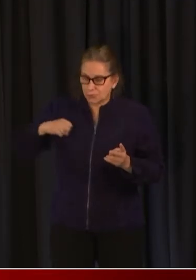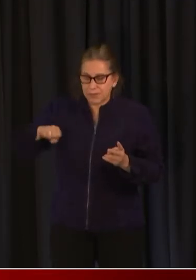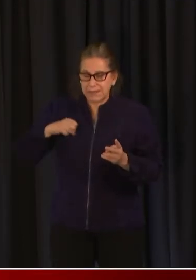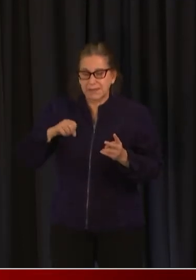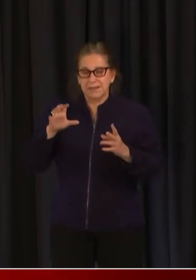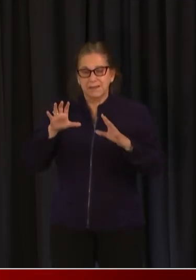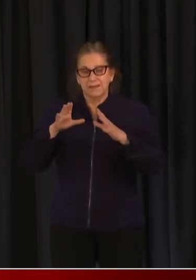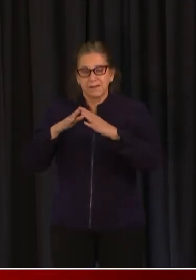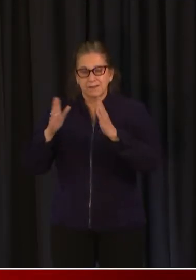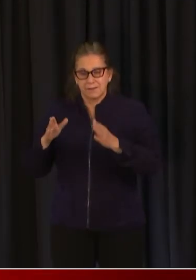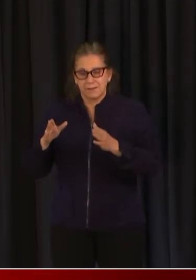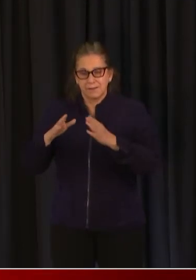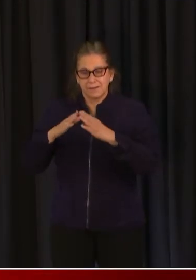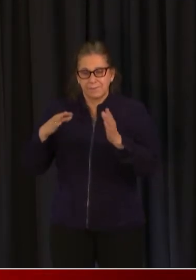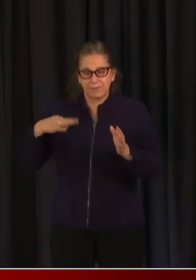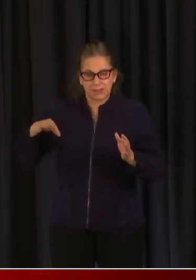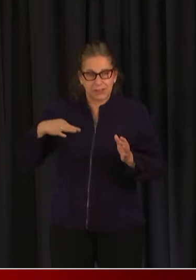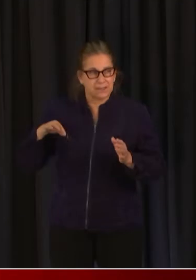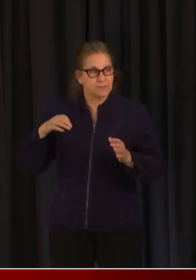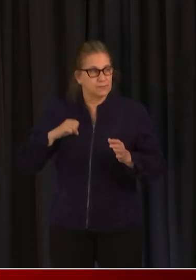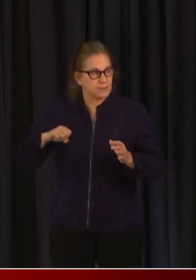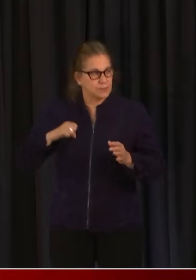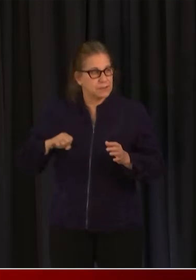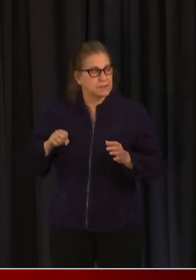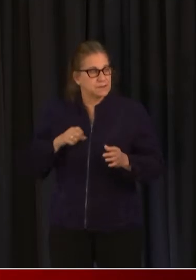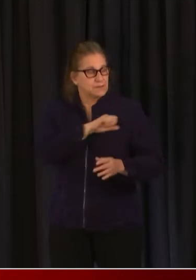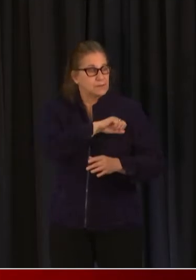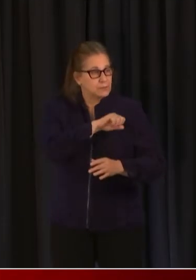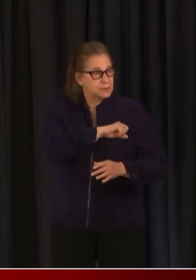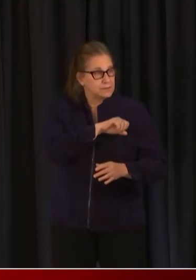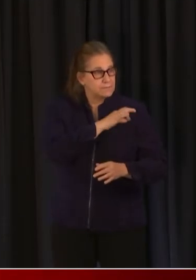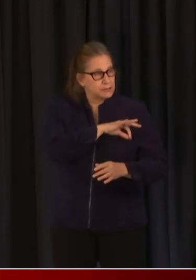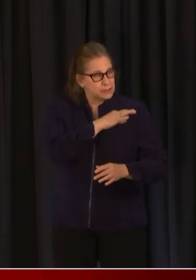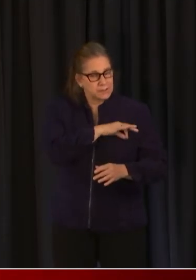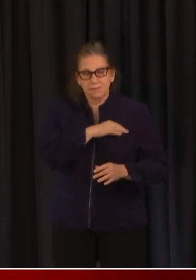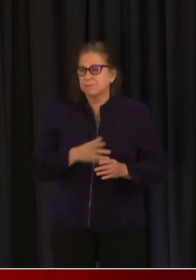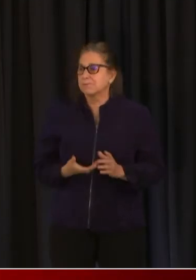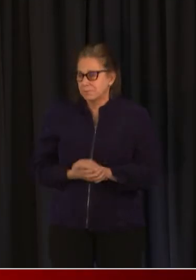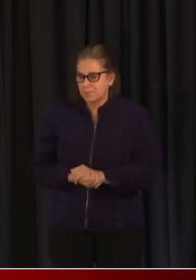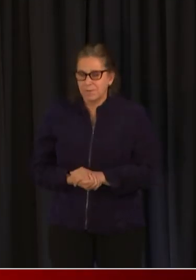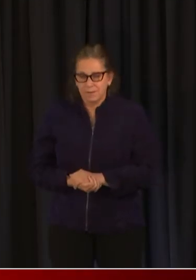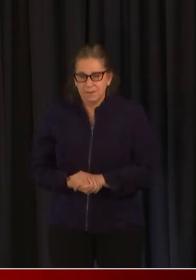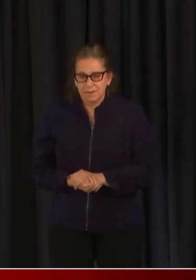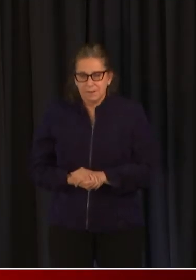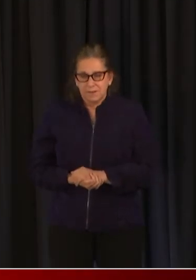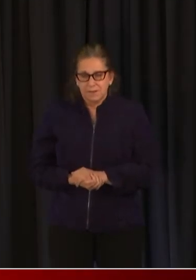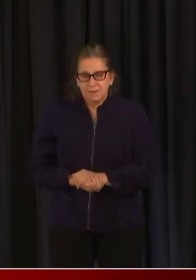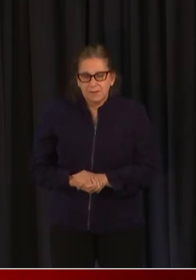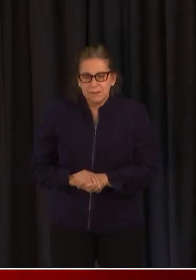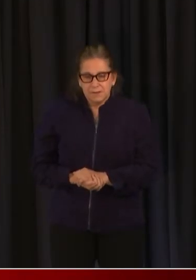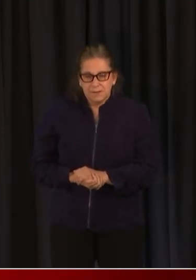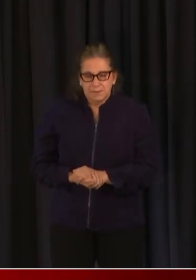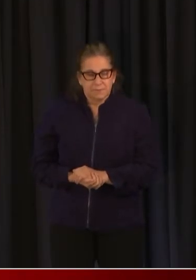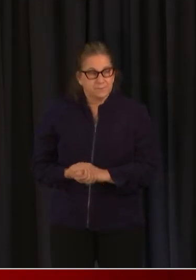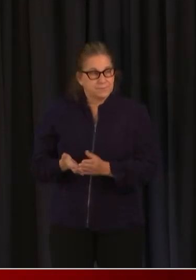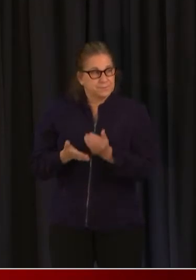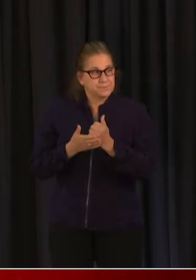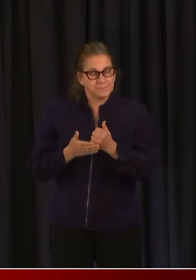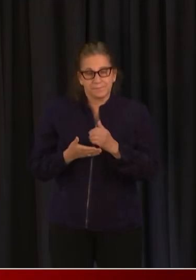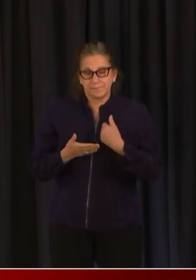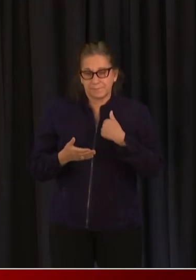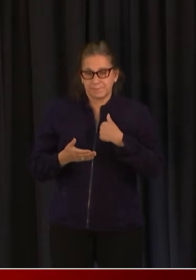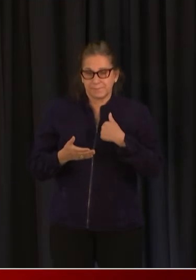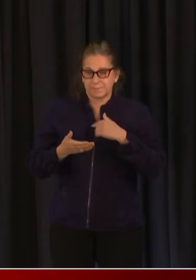well to help us be ambassadors. And so please participate in the COVID Day of